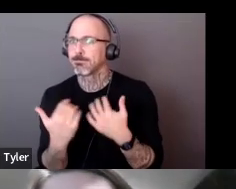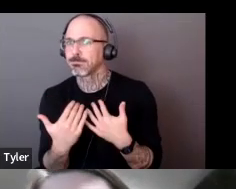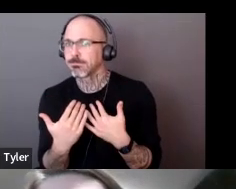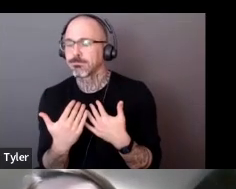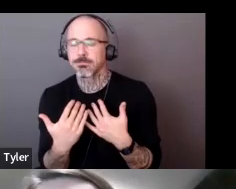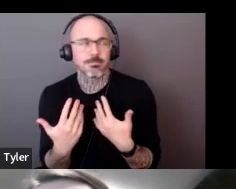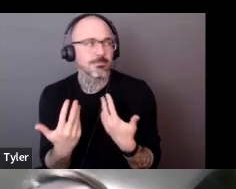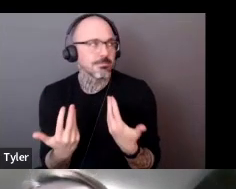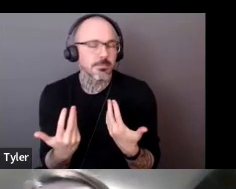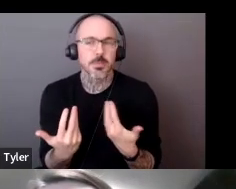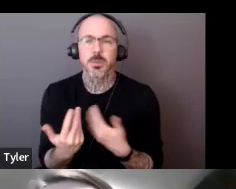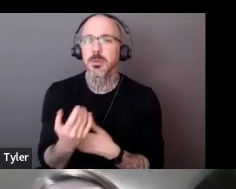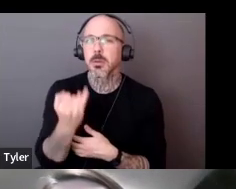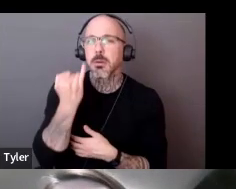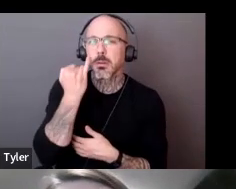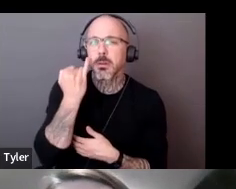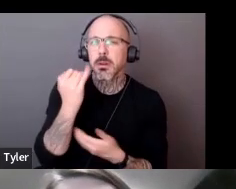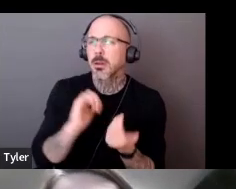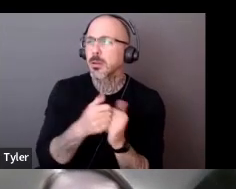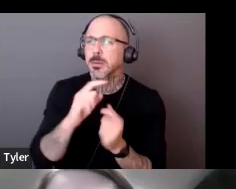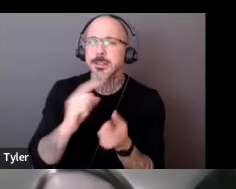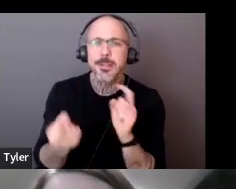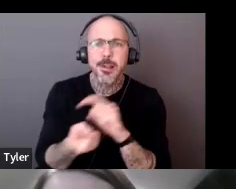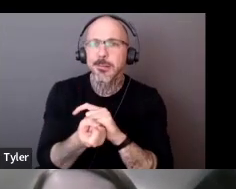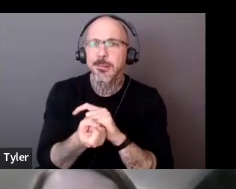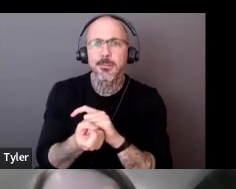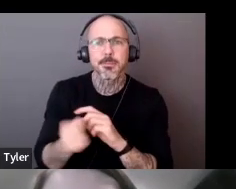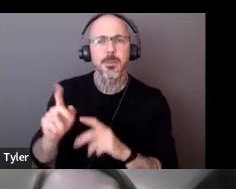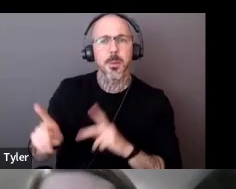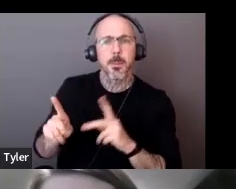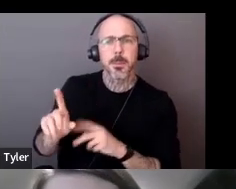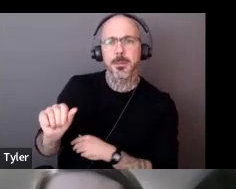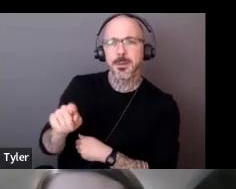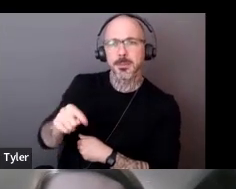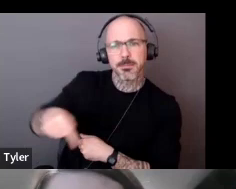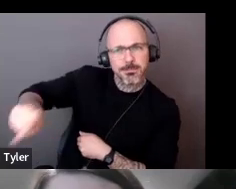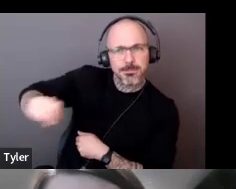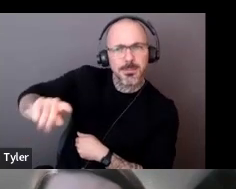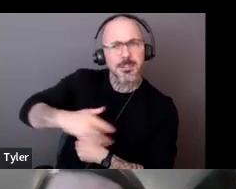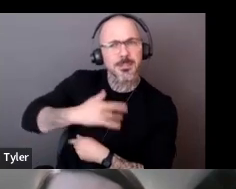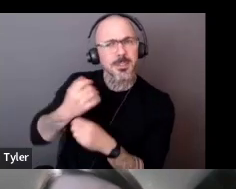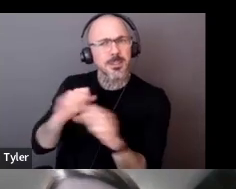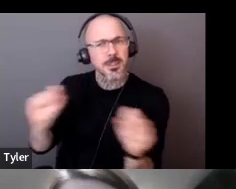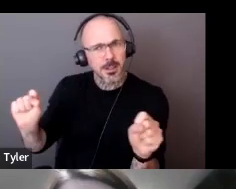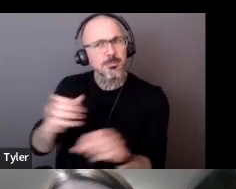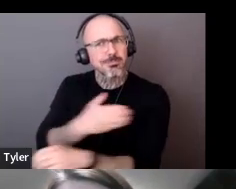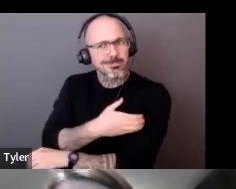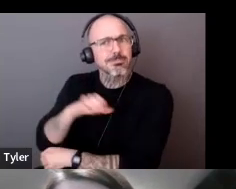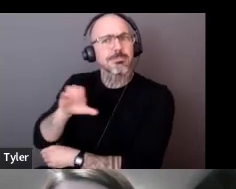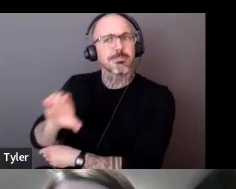make sure people with disabilities can feel safe and empowered to advocate for their rights?